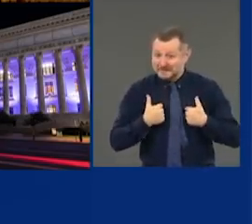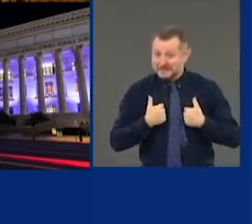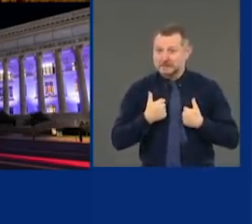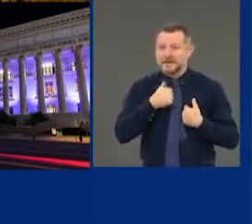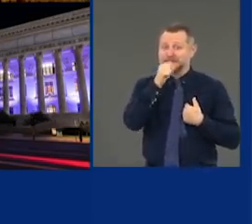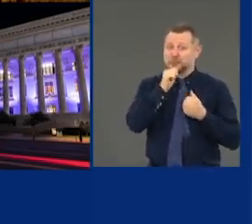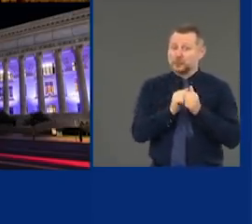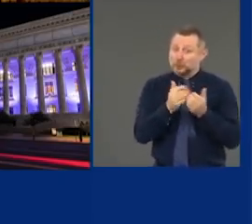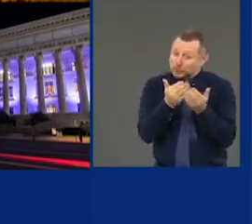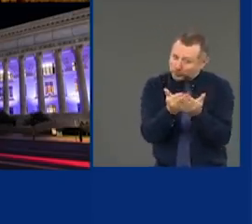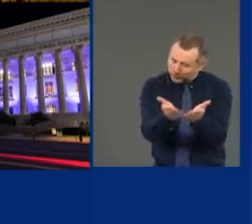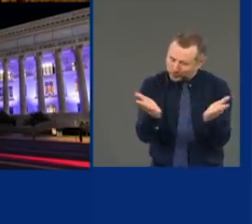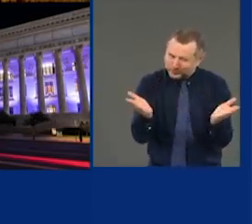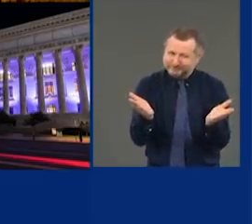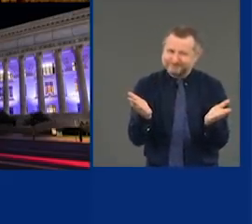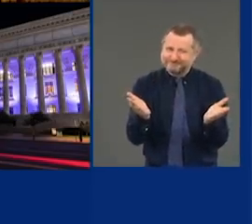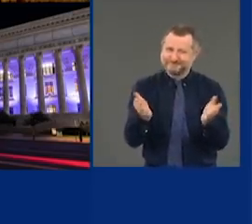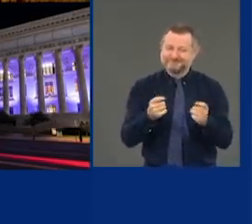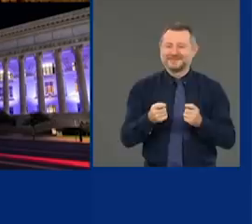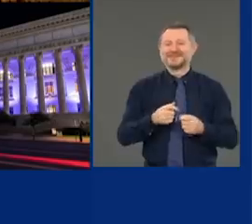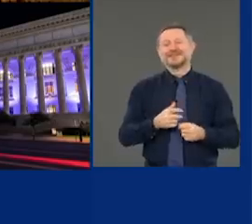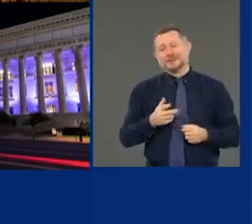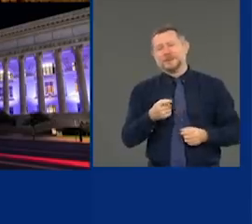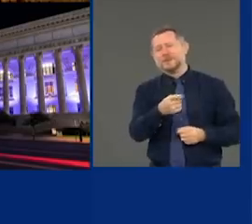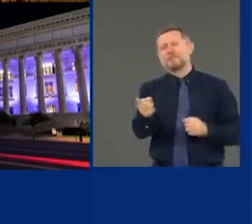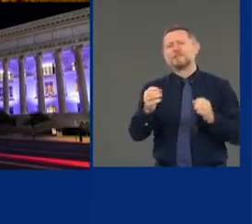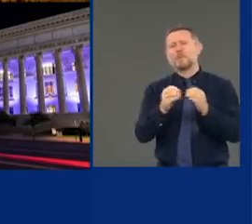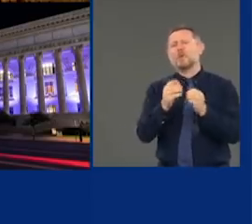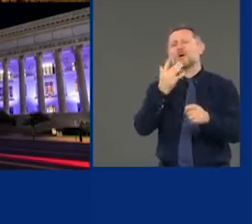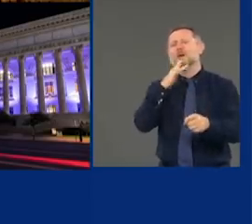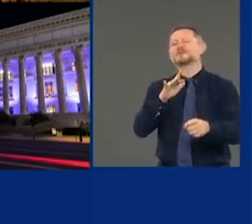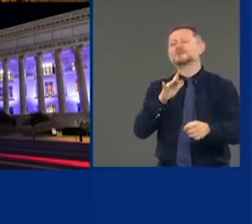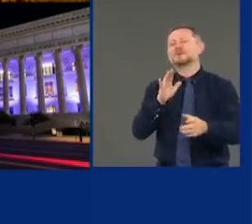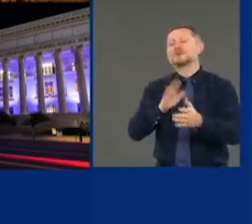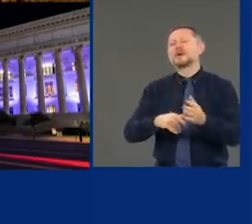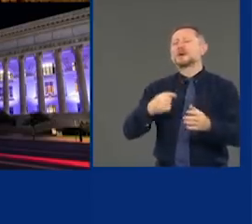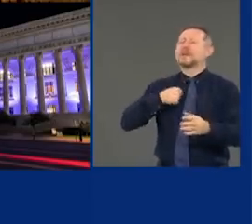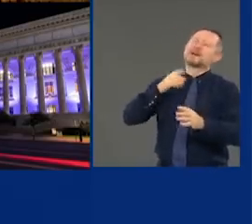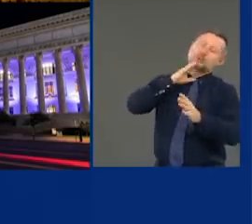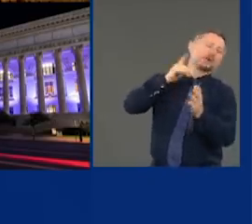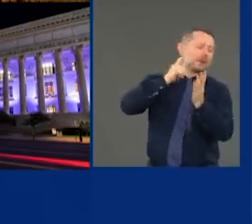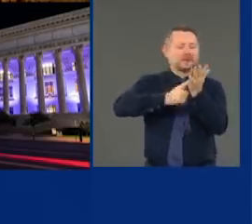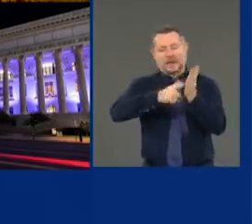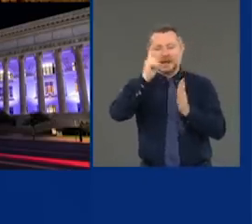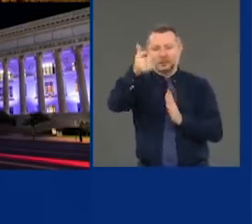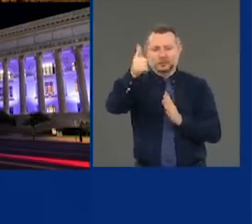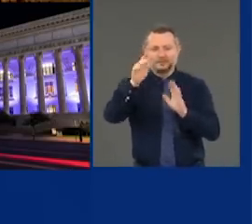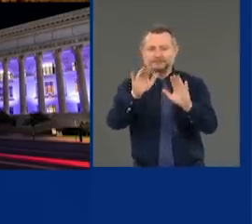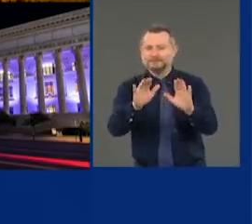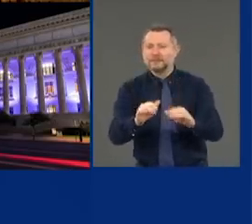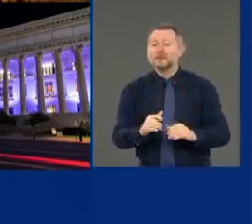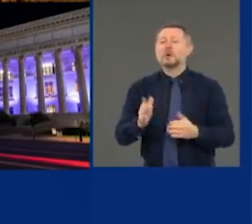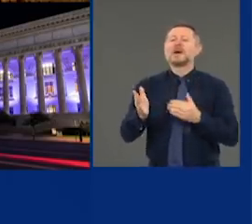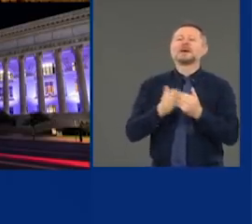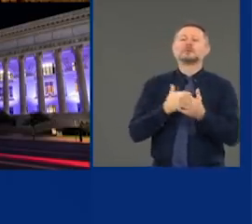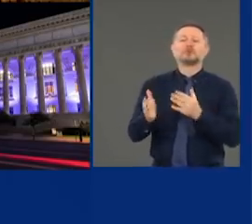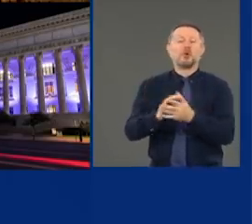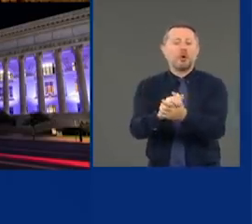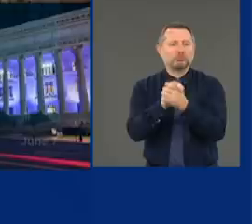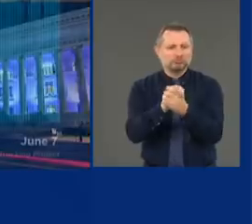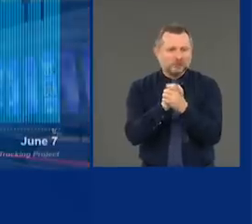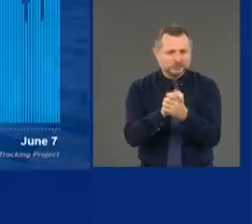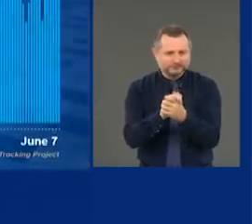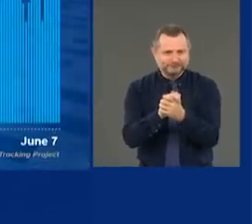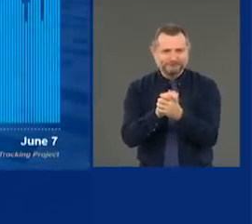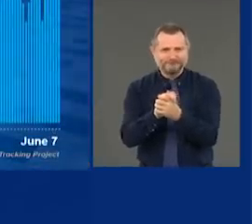I think you have more joy, but we can discuss that over a beer sometime. But congratulations, we are back.